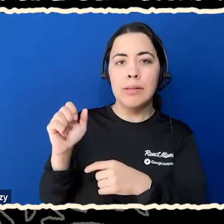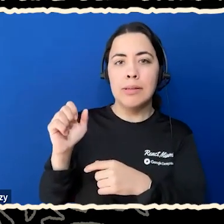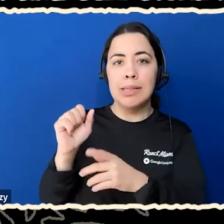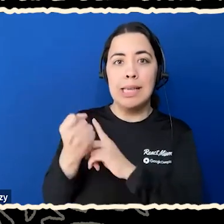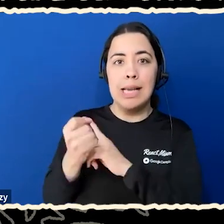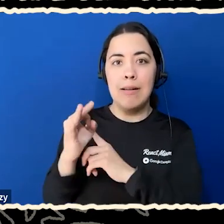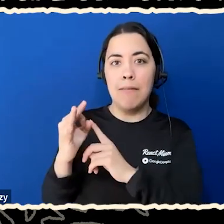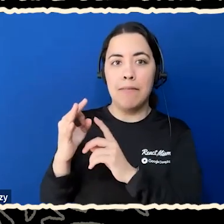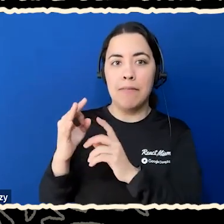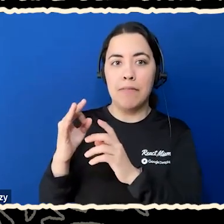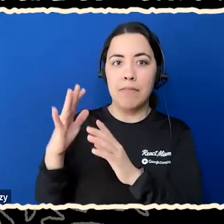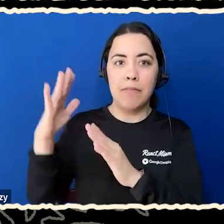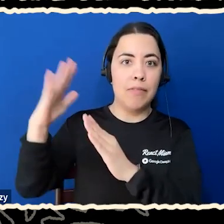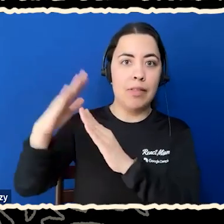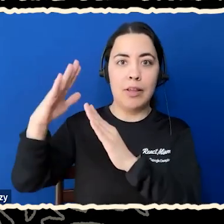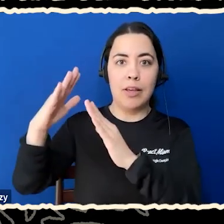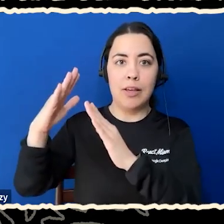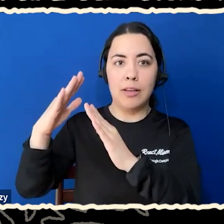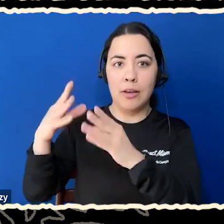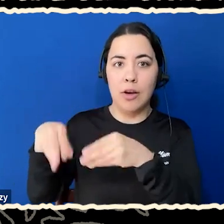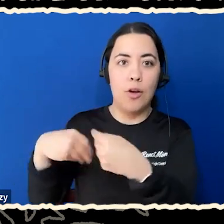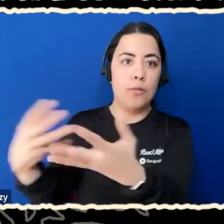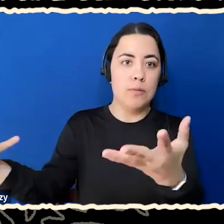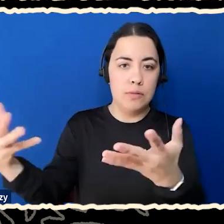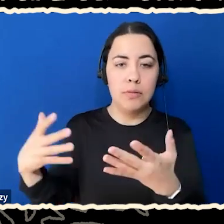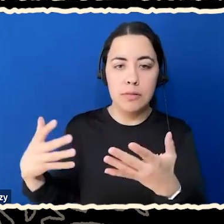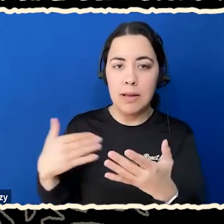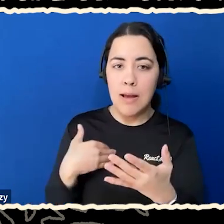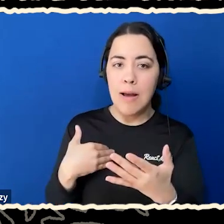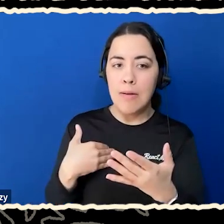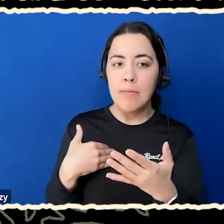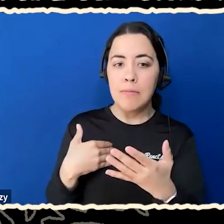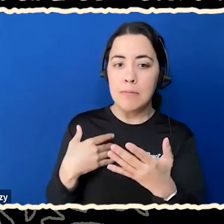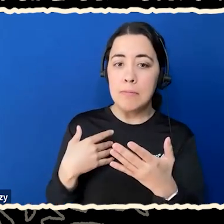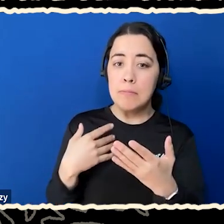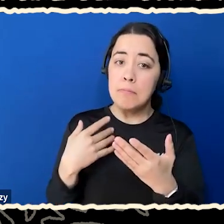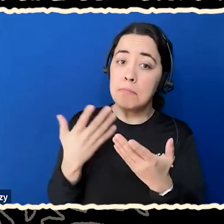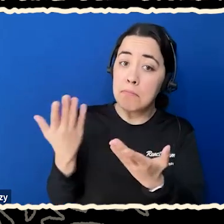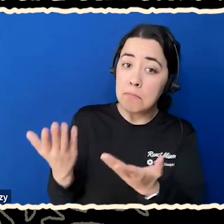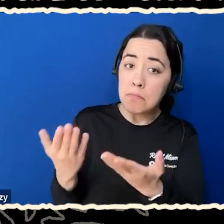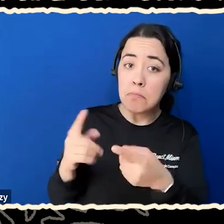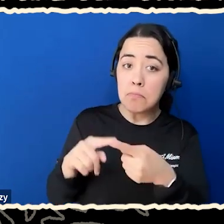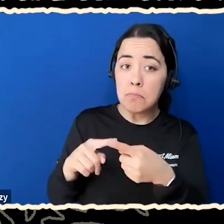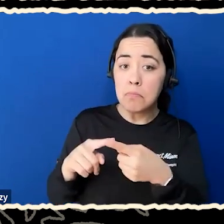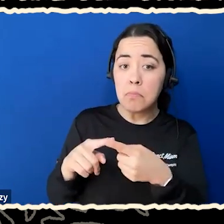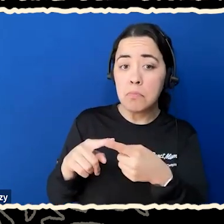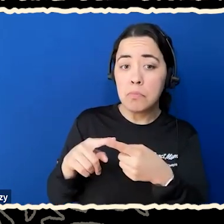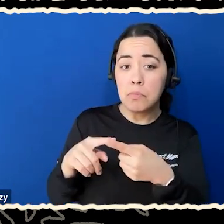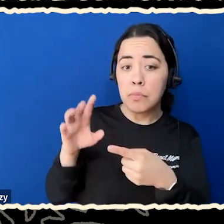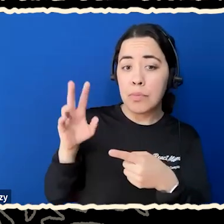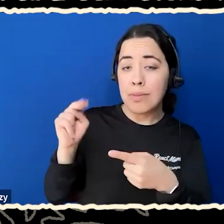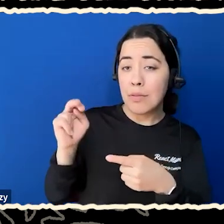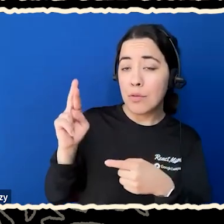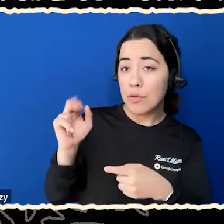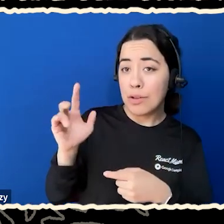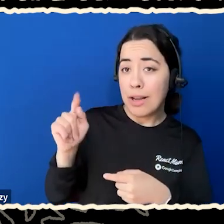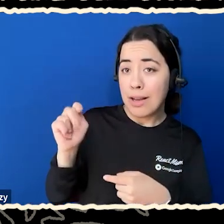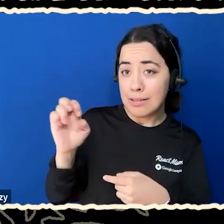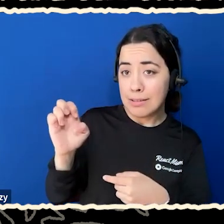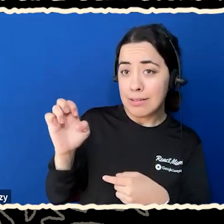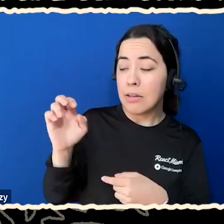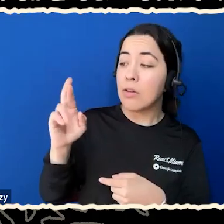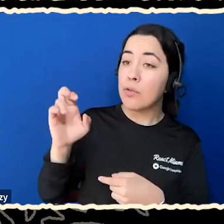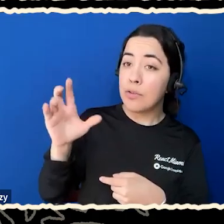this? And there's an answer. There is React Native Brownfield, which is a battle-proofed open source solution with over 7 years of